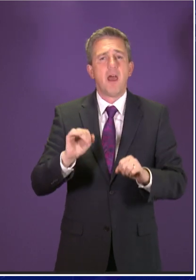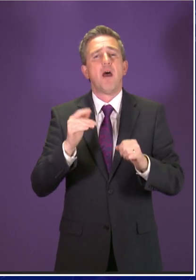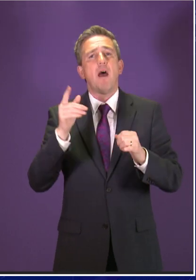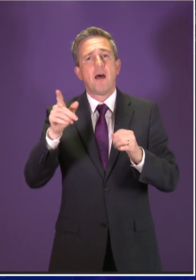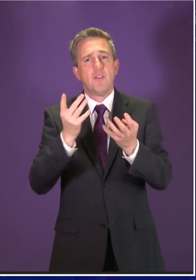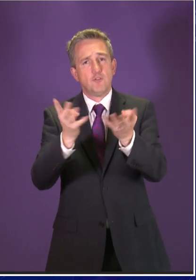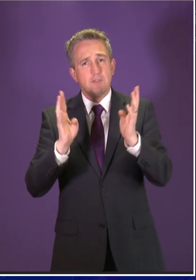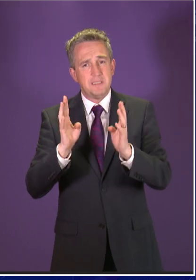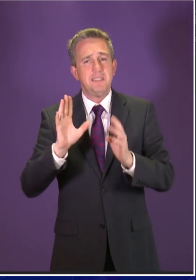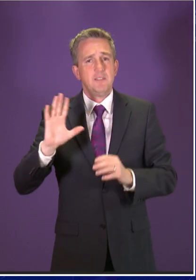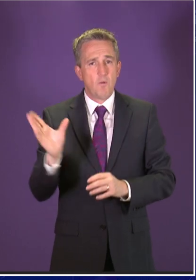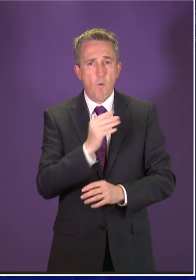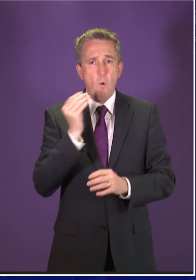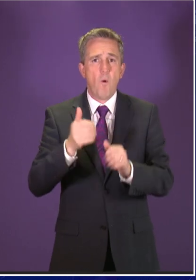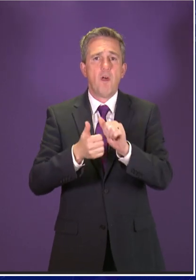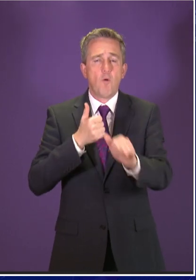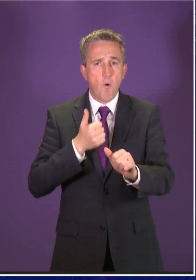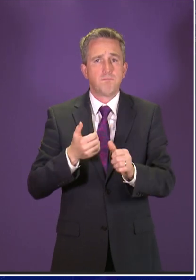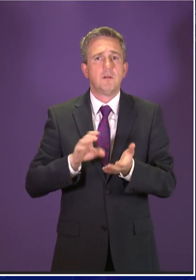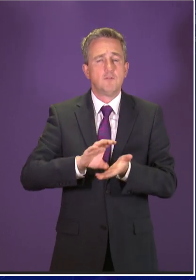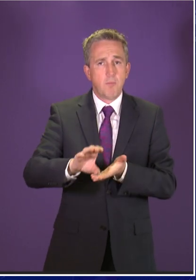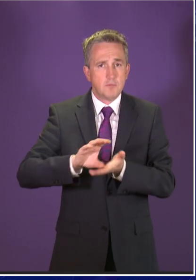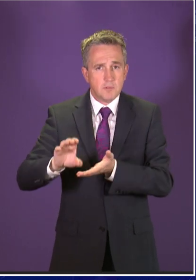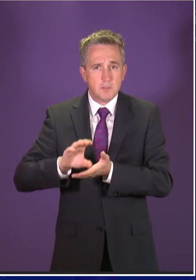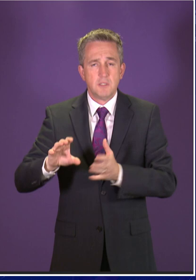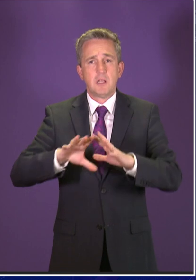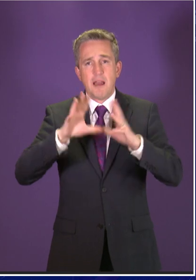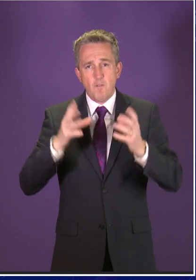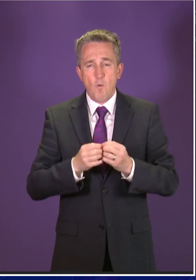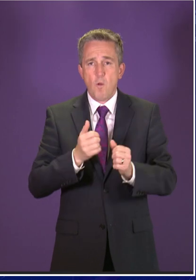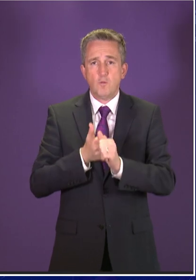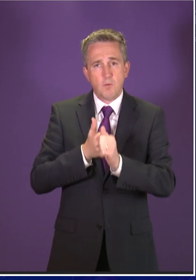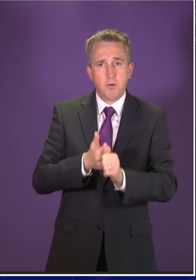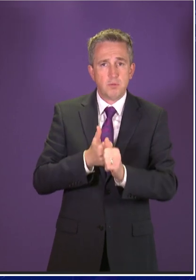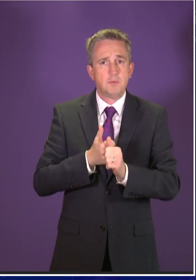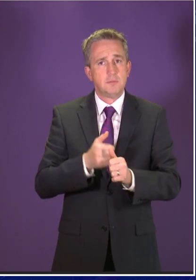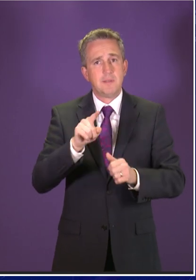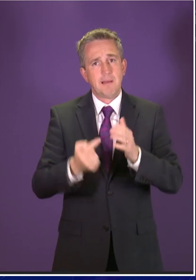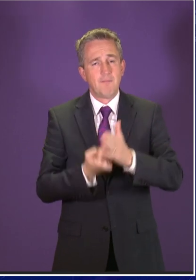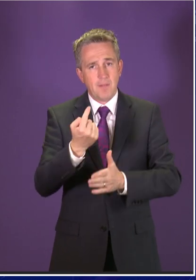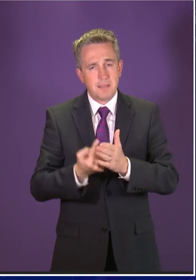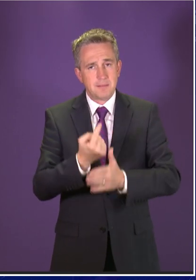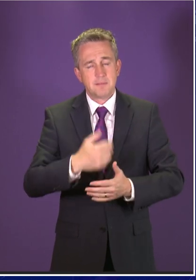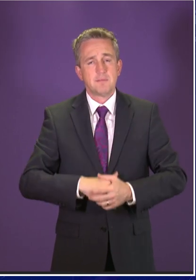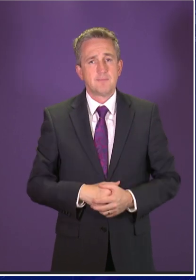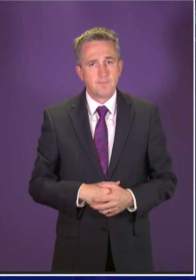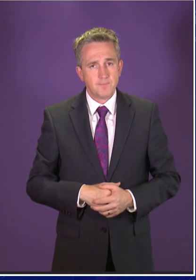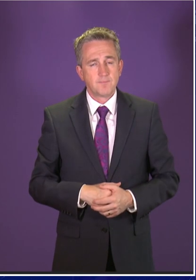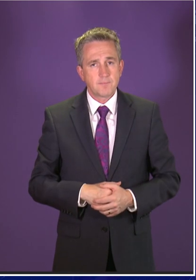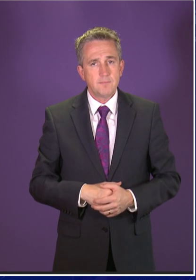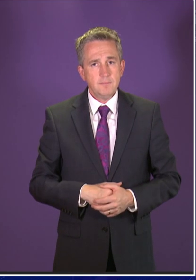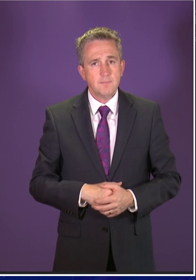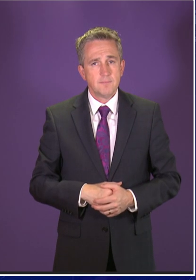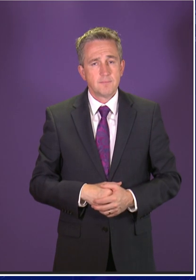Foundation, along with all our corporate, philanthropic and individual supporters for their contributions. If, as